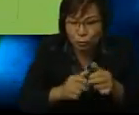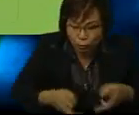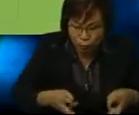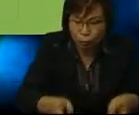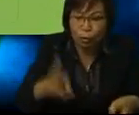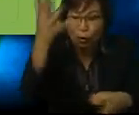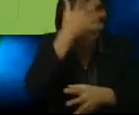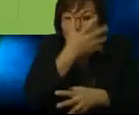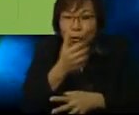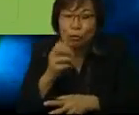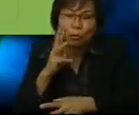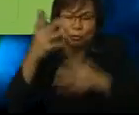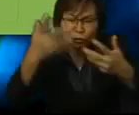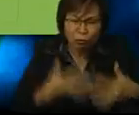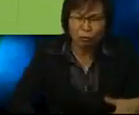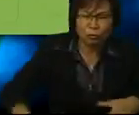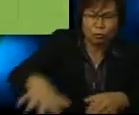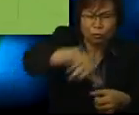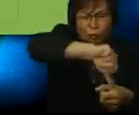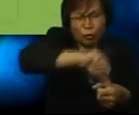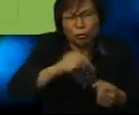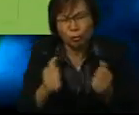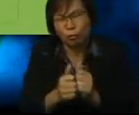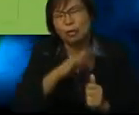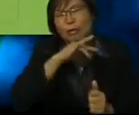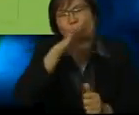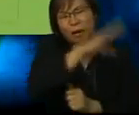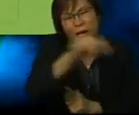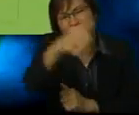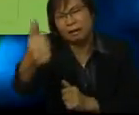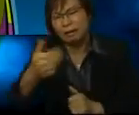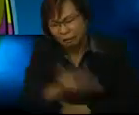Frogville is already filled with rubbish and other things.